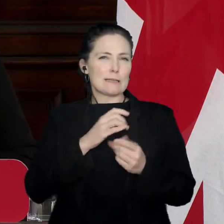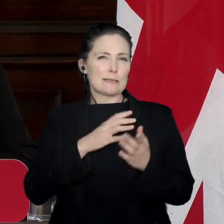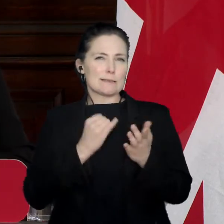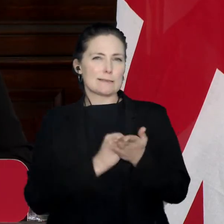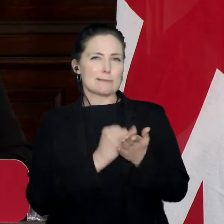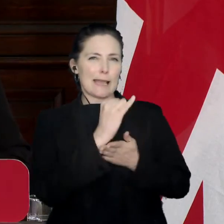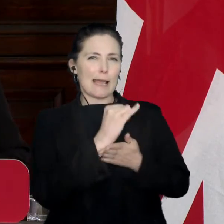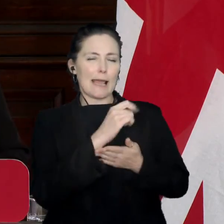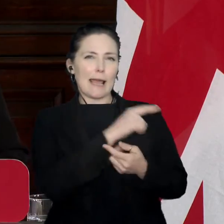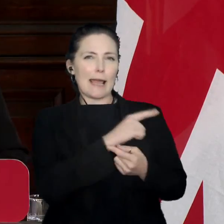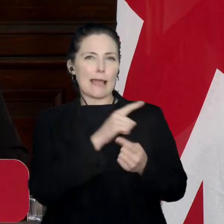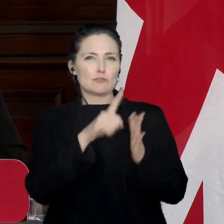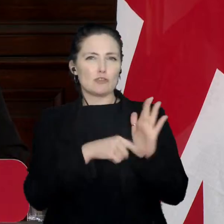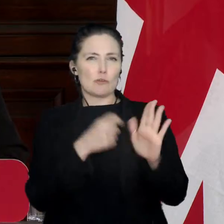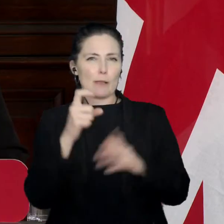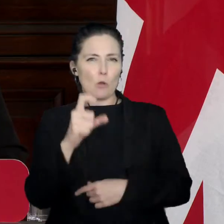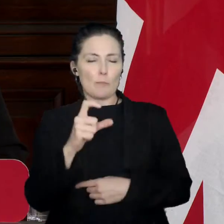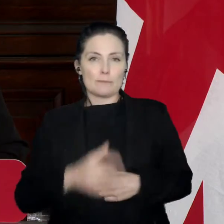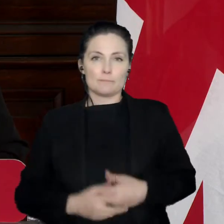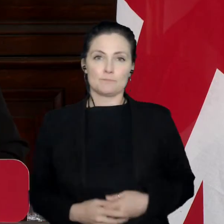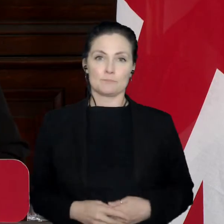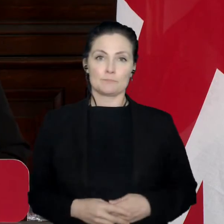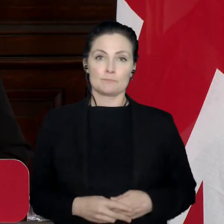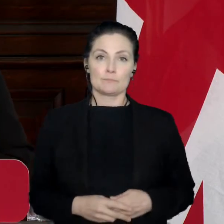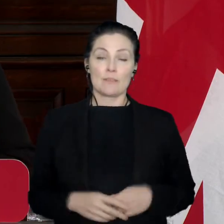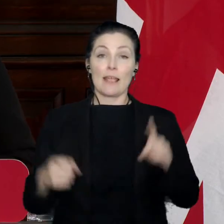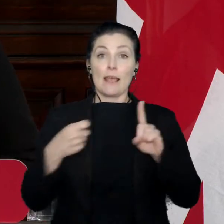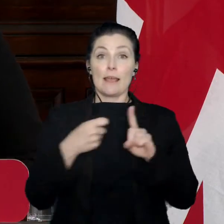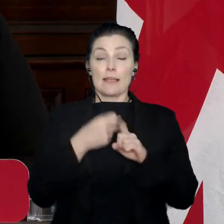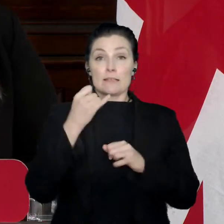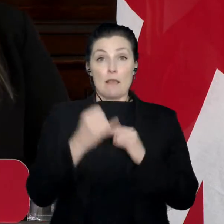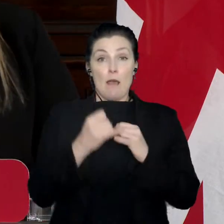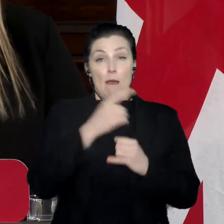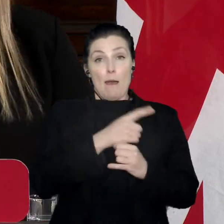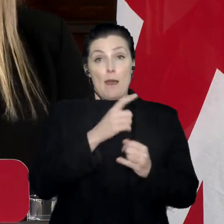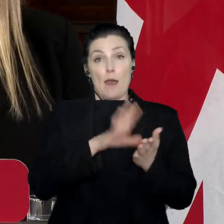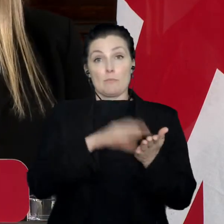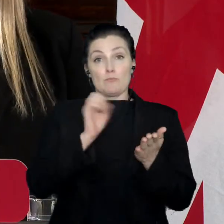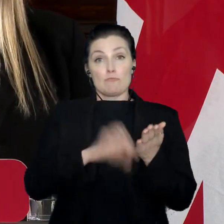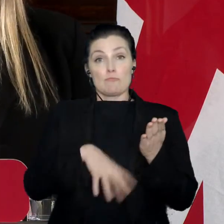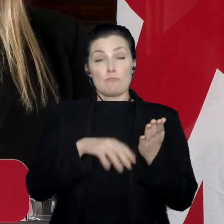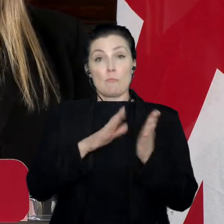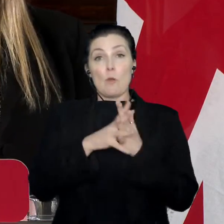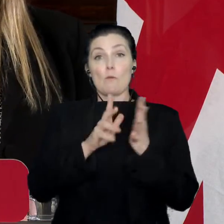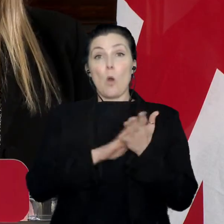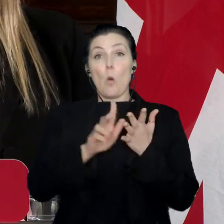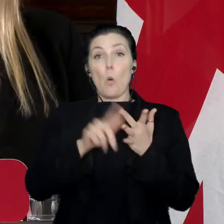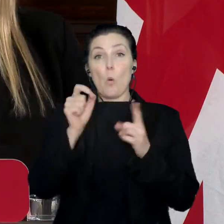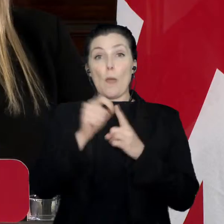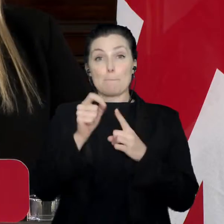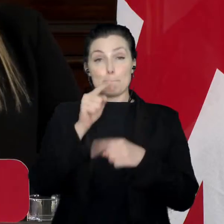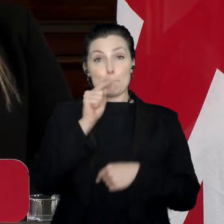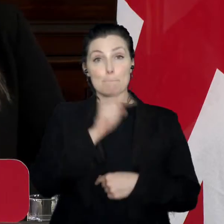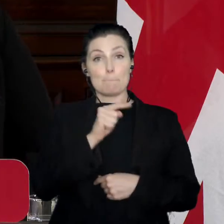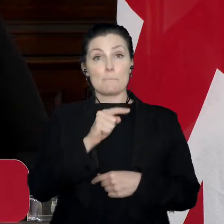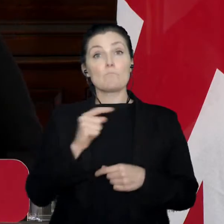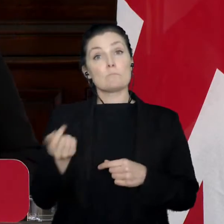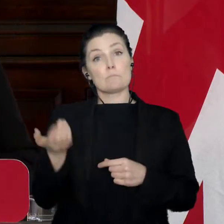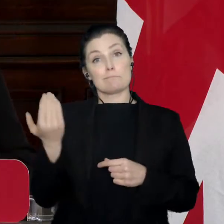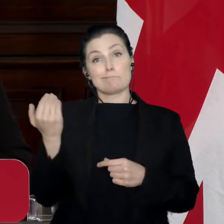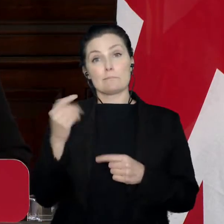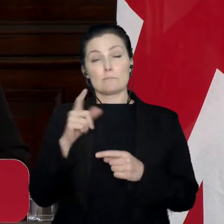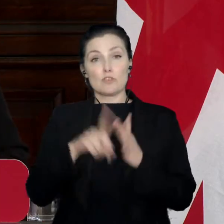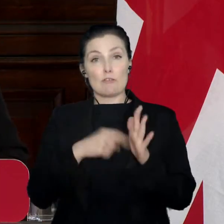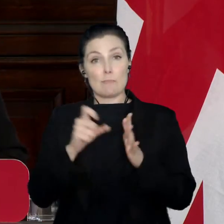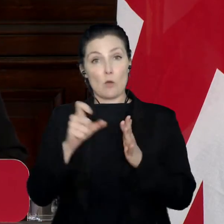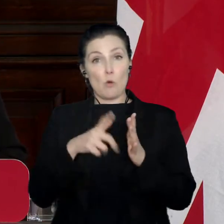the former Labour leader, signalled unequivocally that downplaying, deflecting and